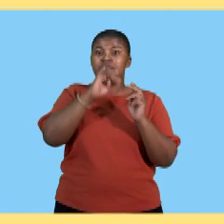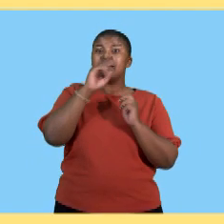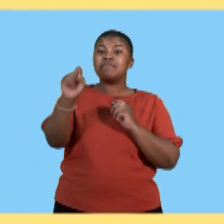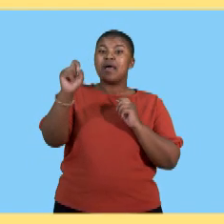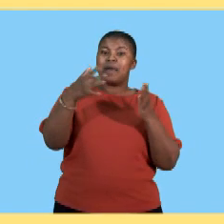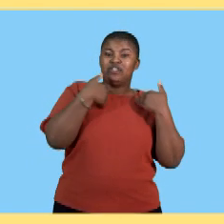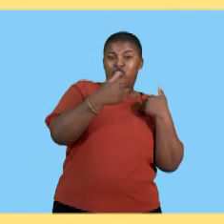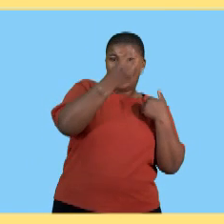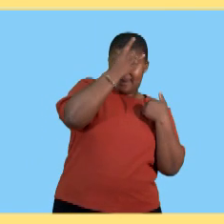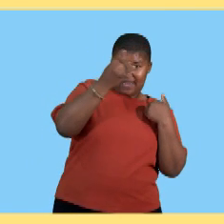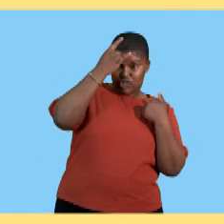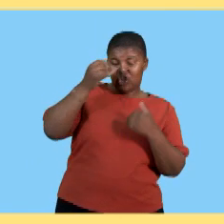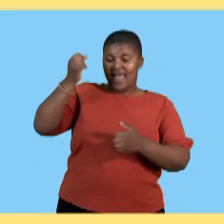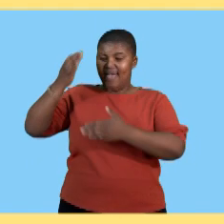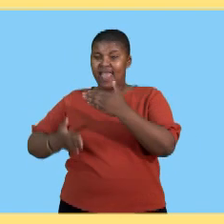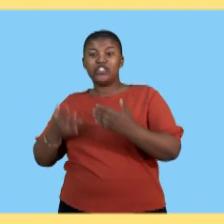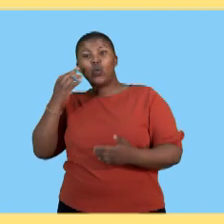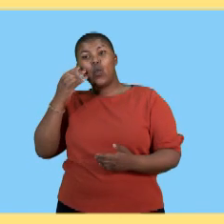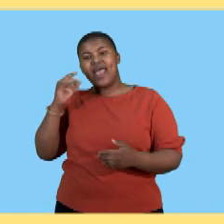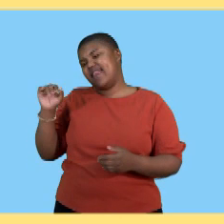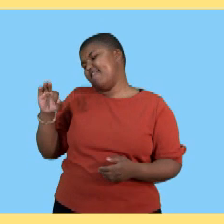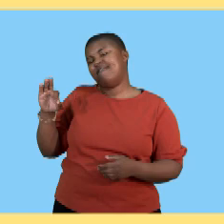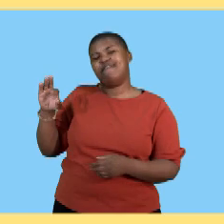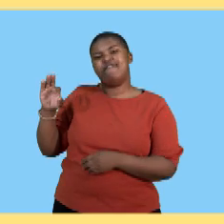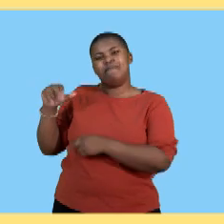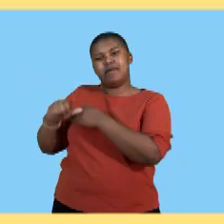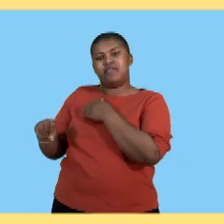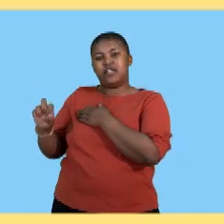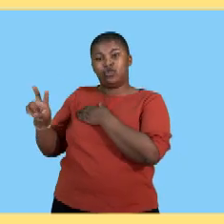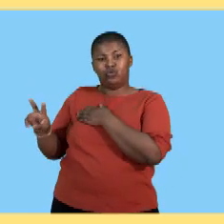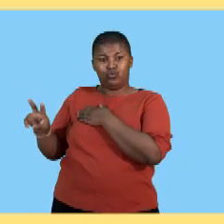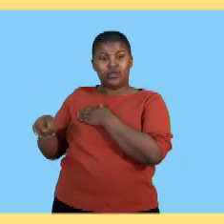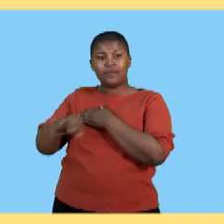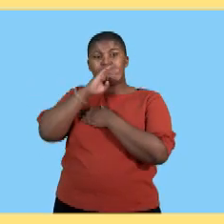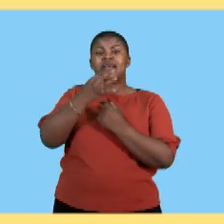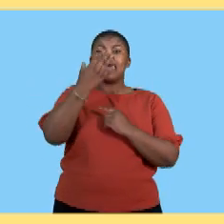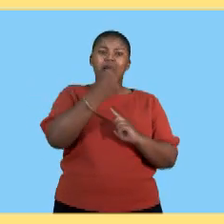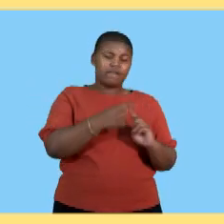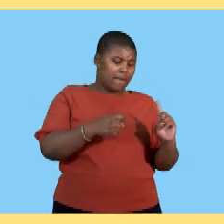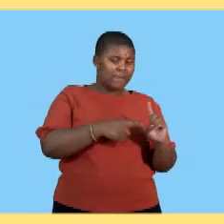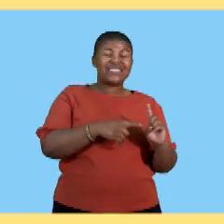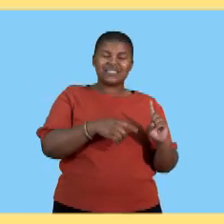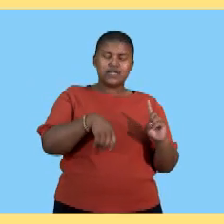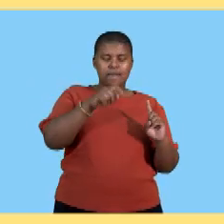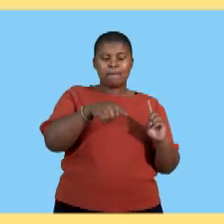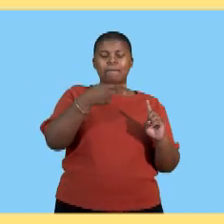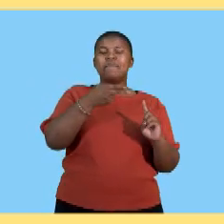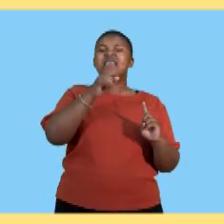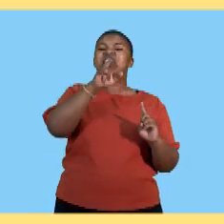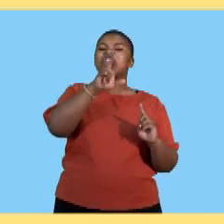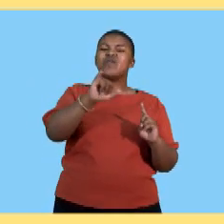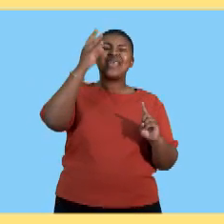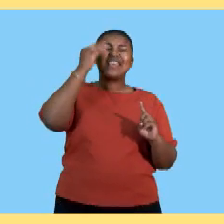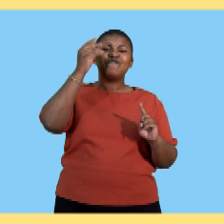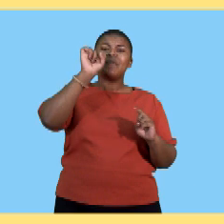March and it is ending in Feb. So we are being told we have an employee DPD.